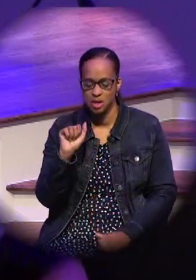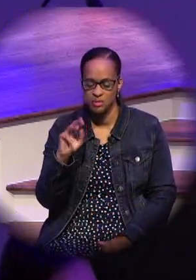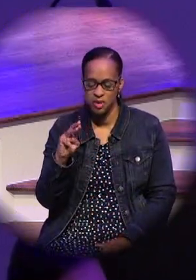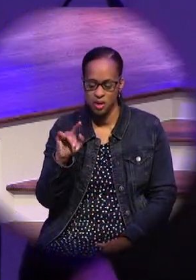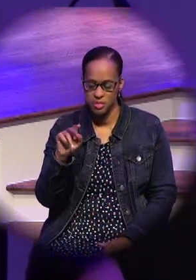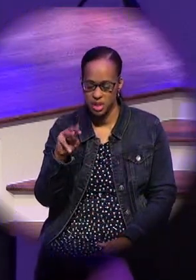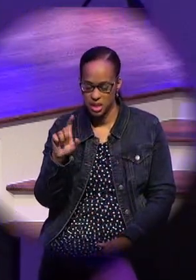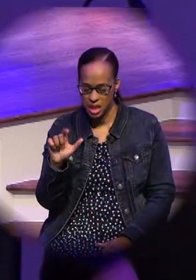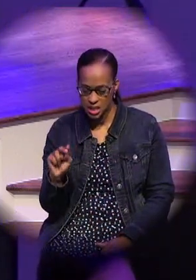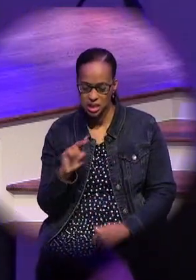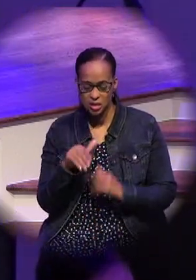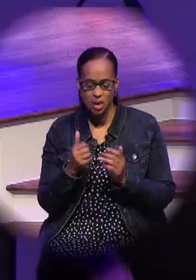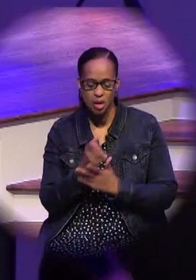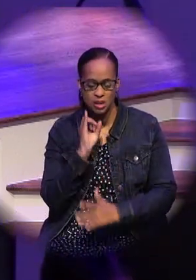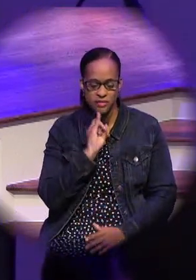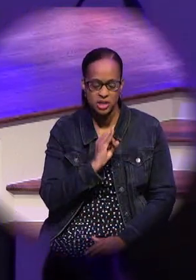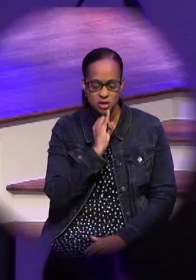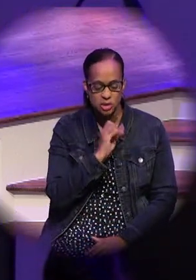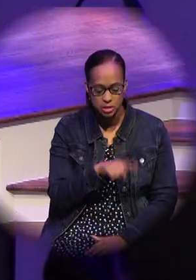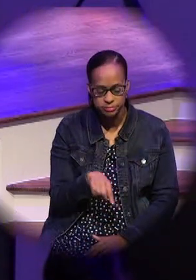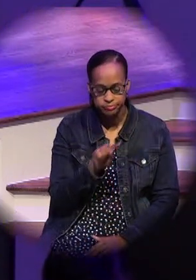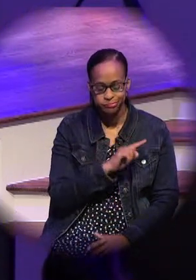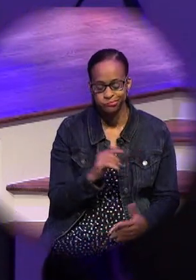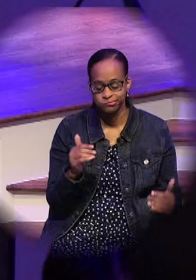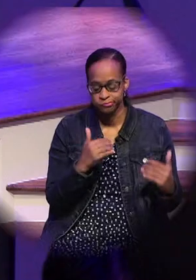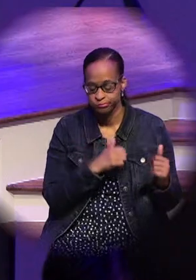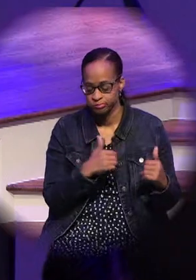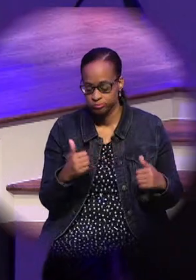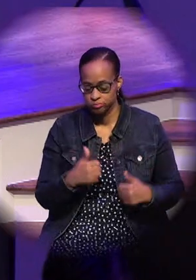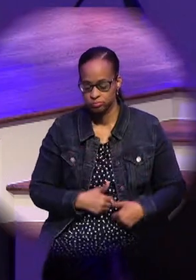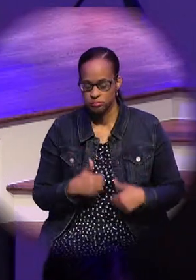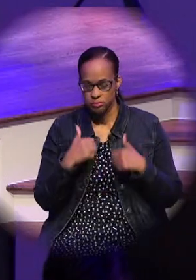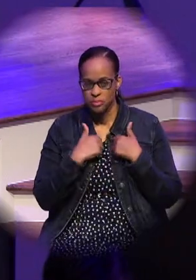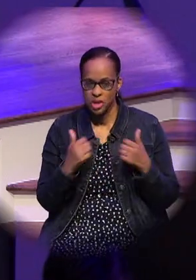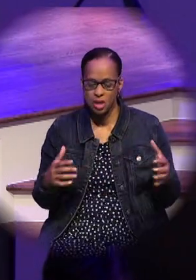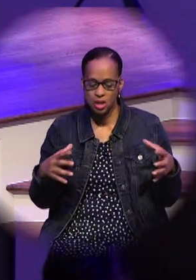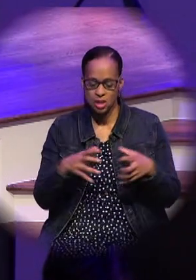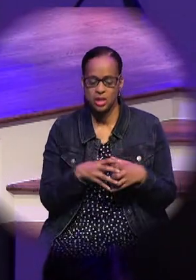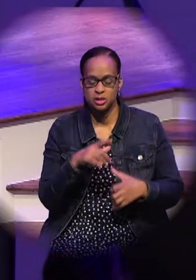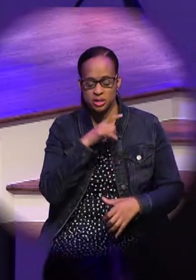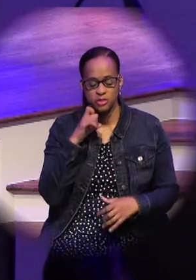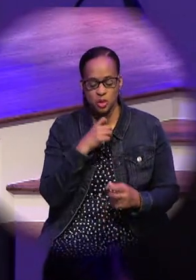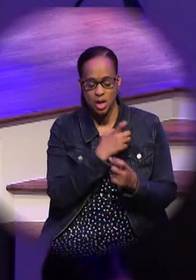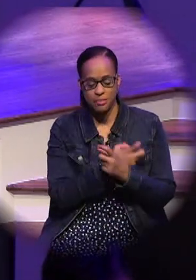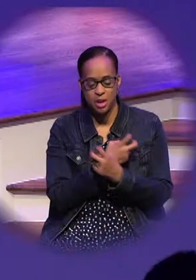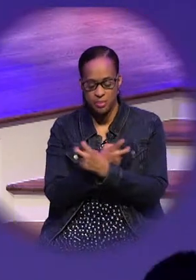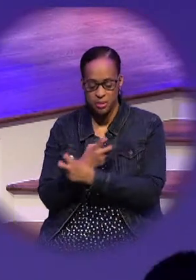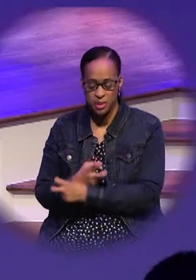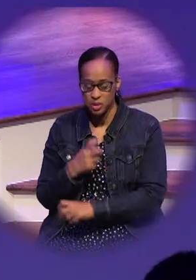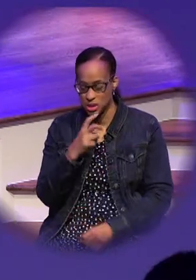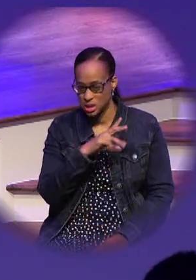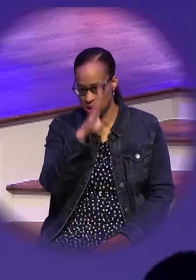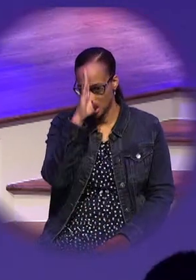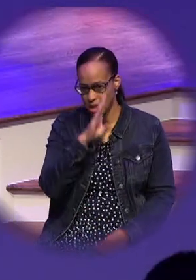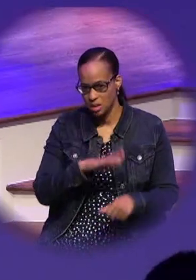all of Israel lays low. Their army is nothing but a collection of dry bones. And God calls on Ezekiel the prophet